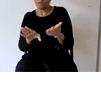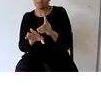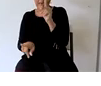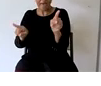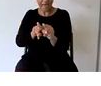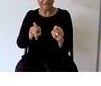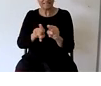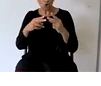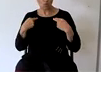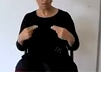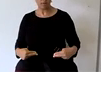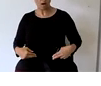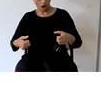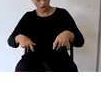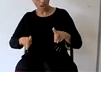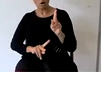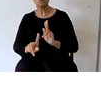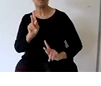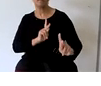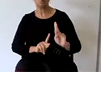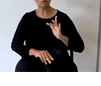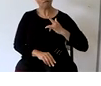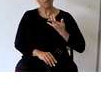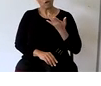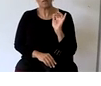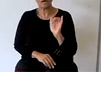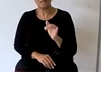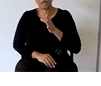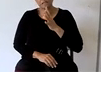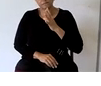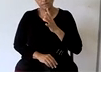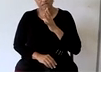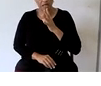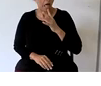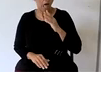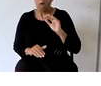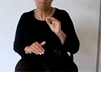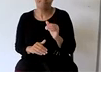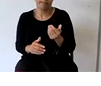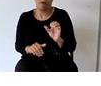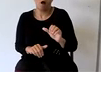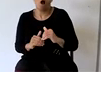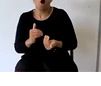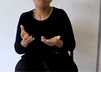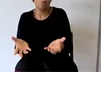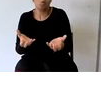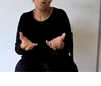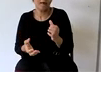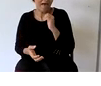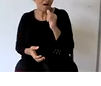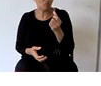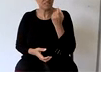being allows people to feel that they can speak to us in any way that they like, and that we're just supposed